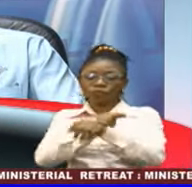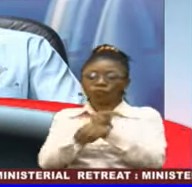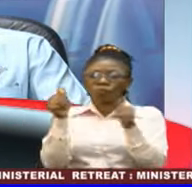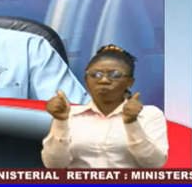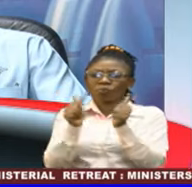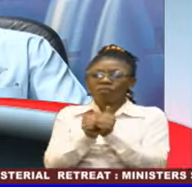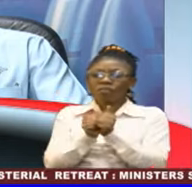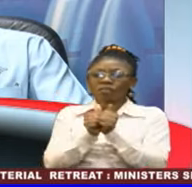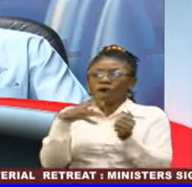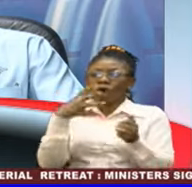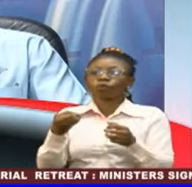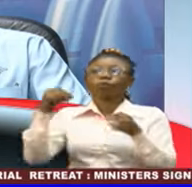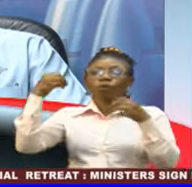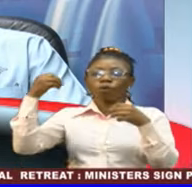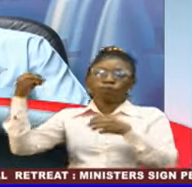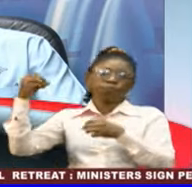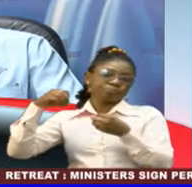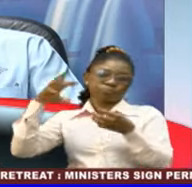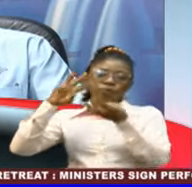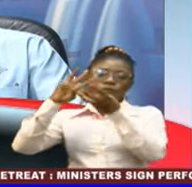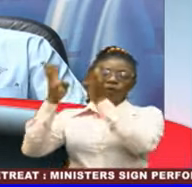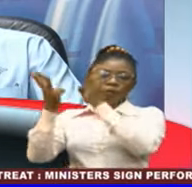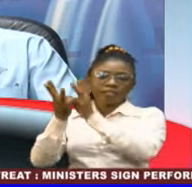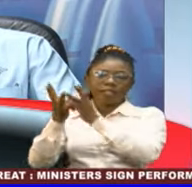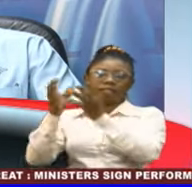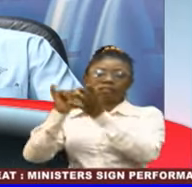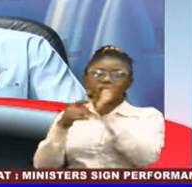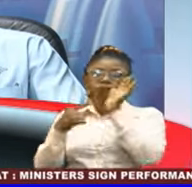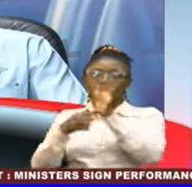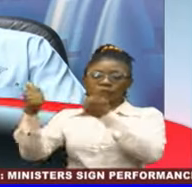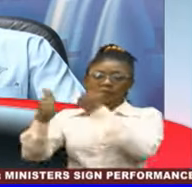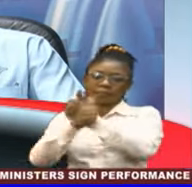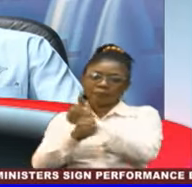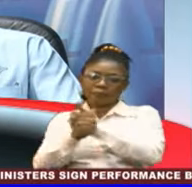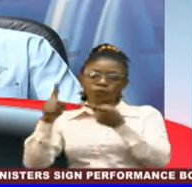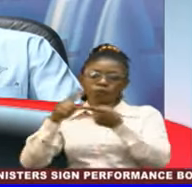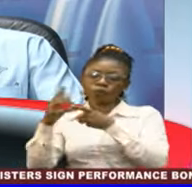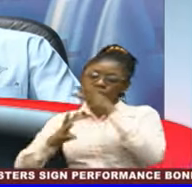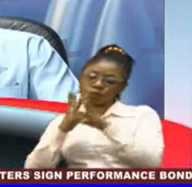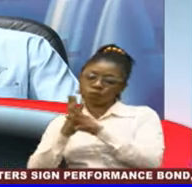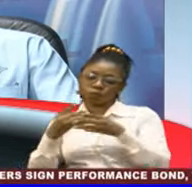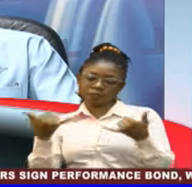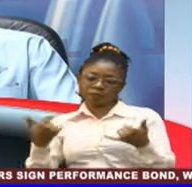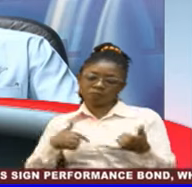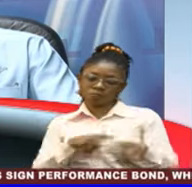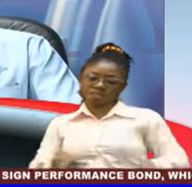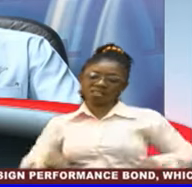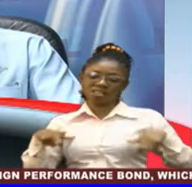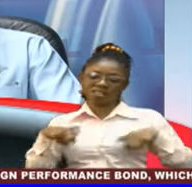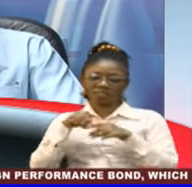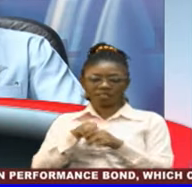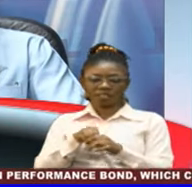events constituting great damage to the world right now as we live in it. Thank